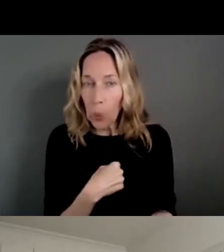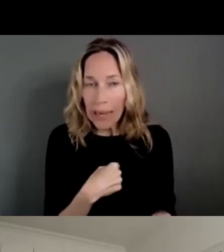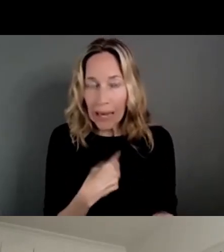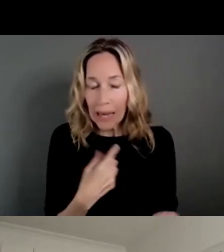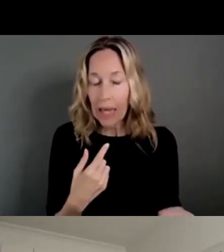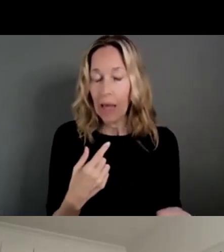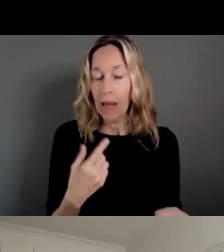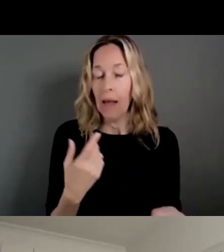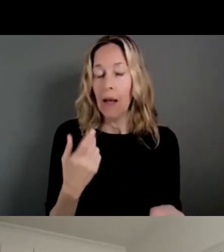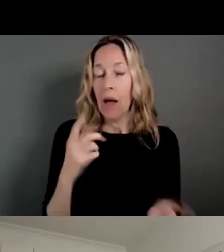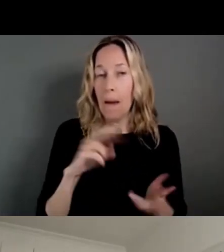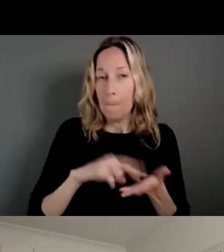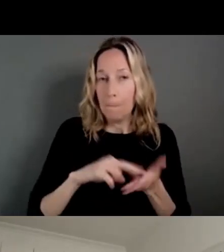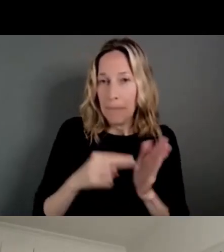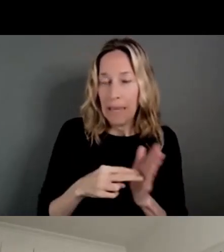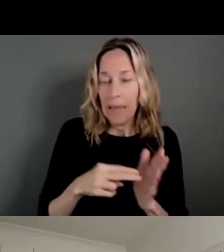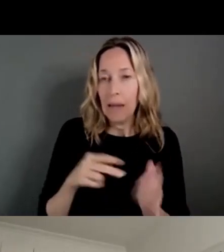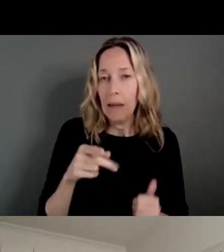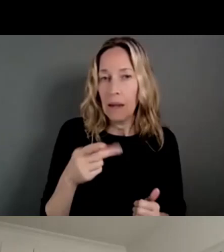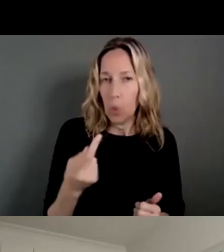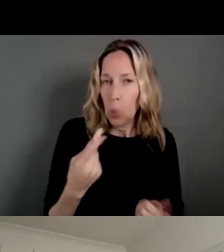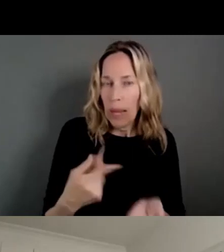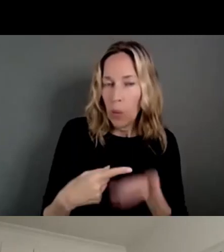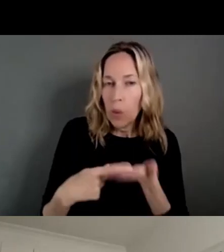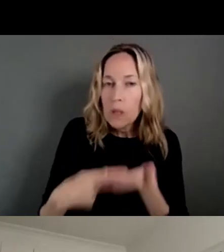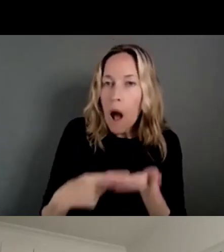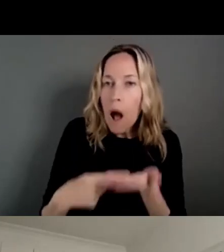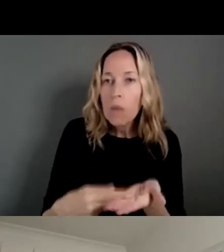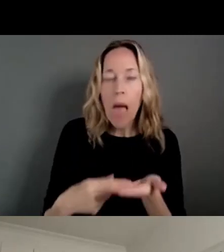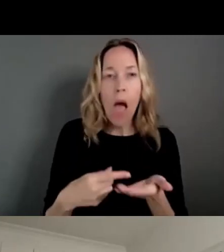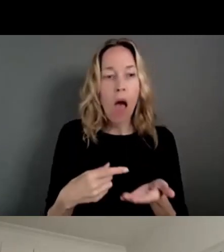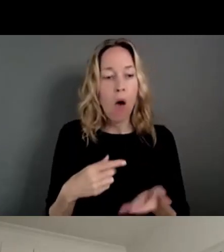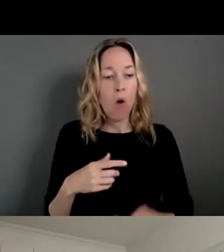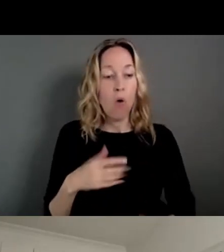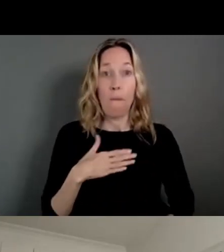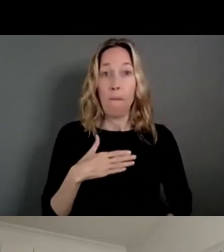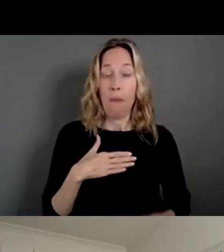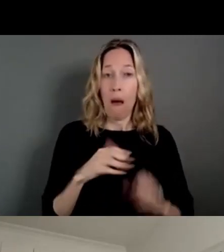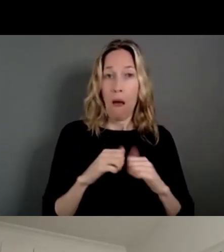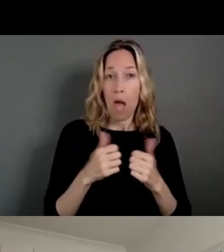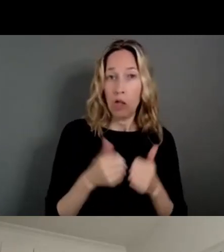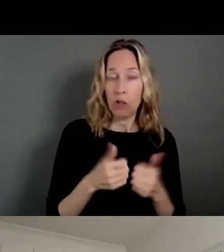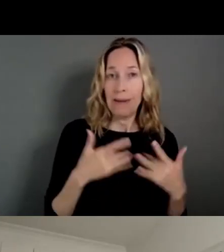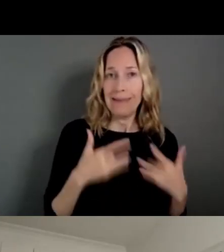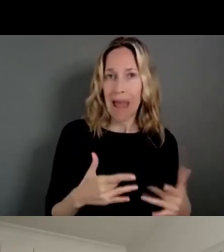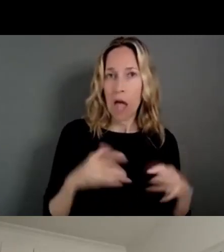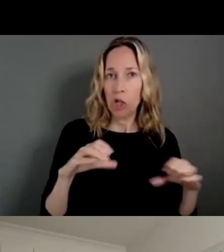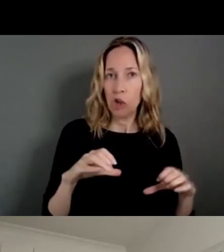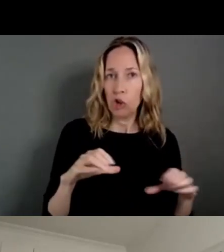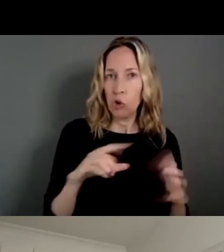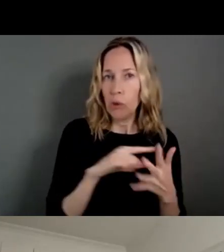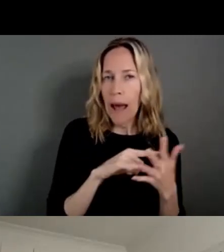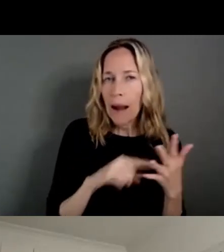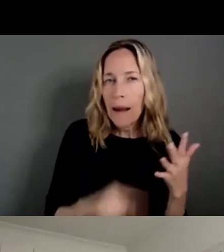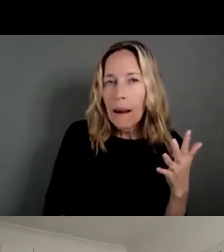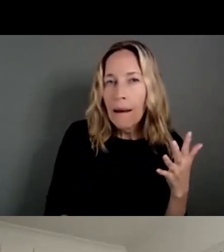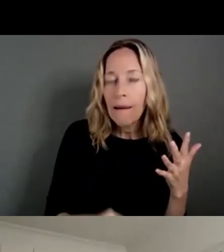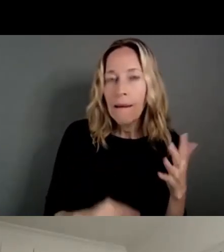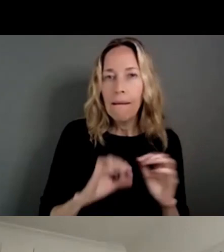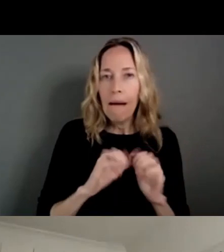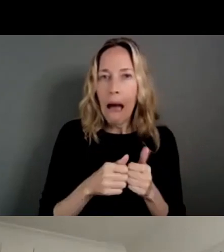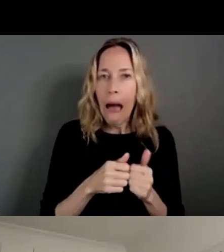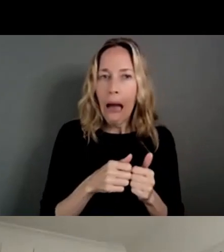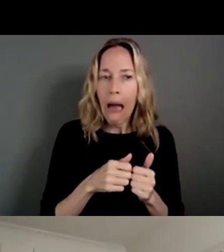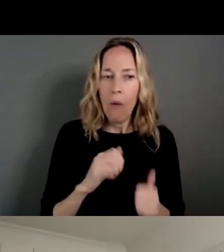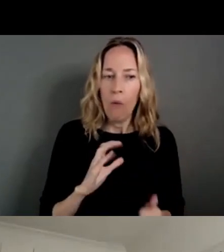you're doing in context of what we're doing, what we're looking to do as an agency, and how you fit in. So those